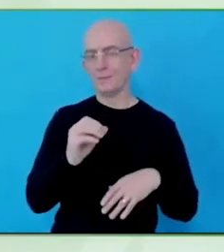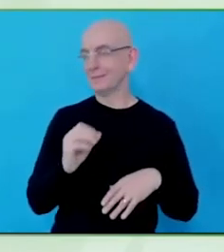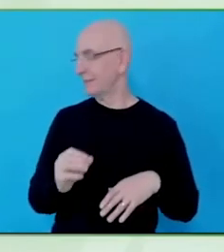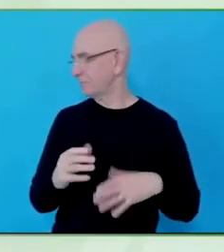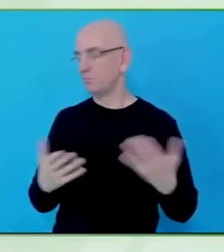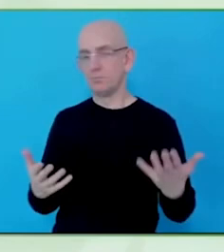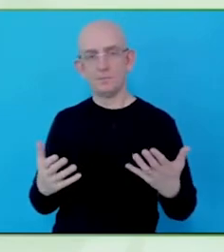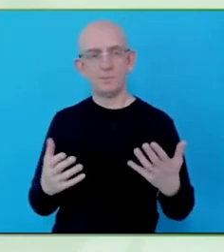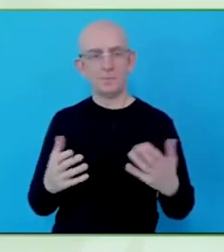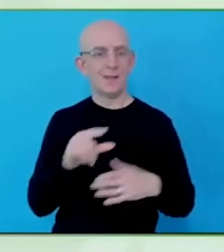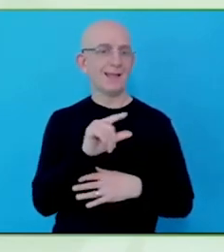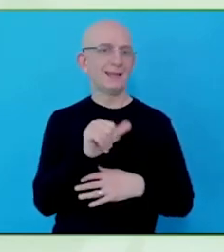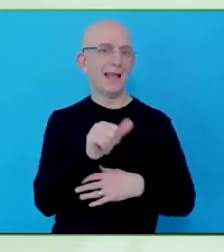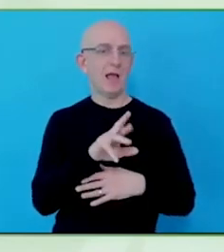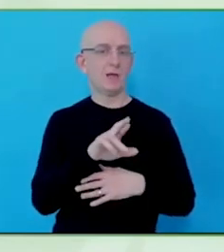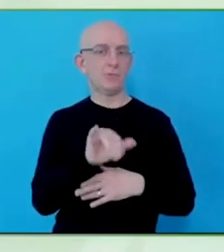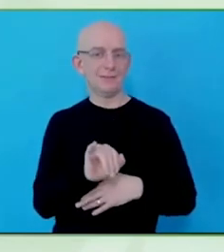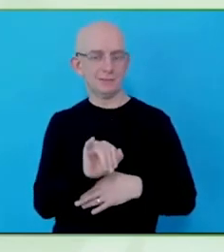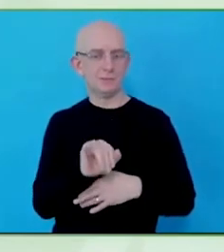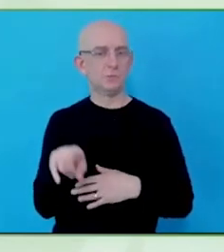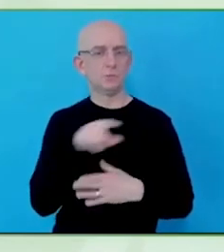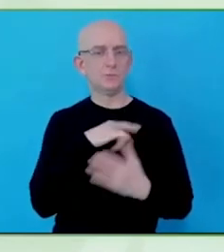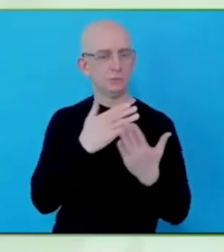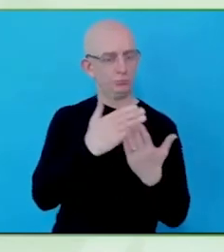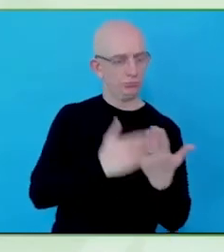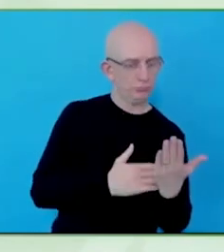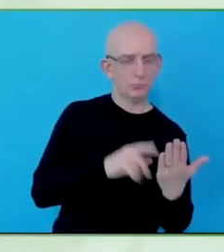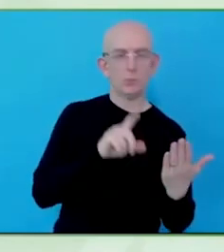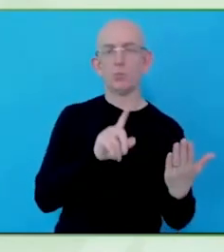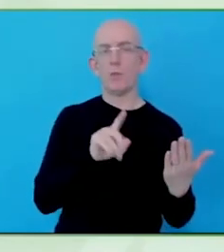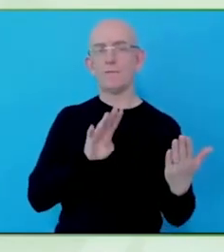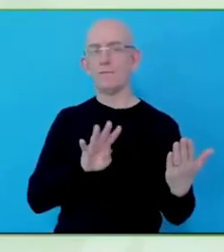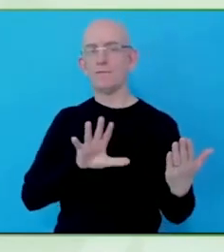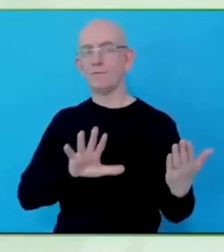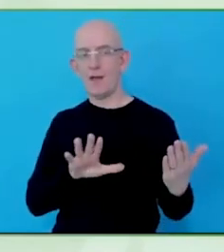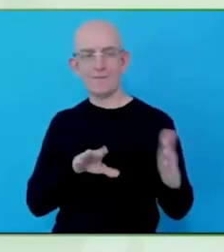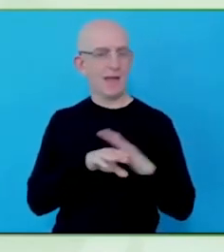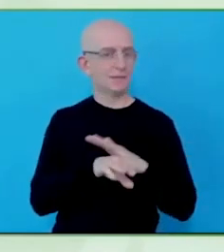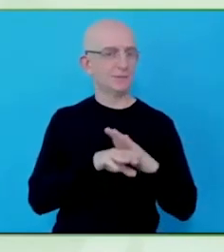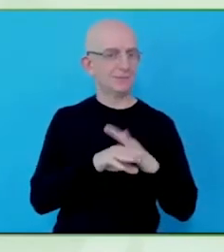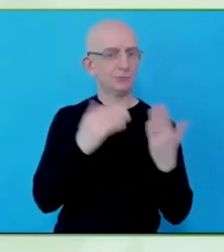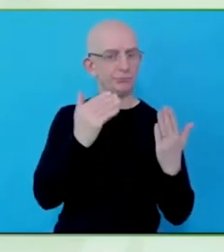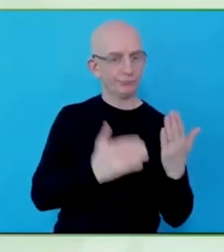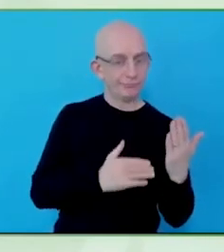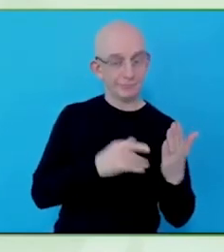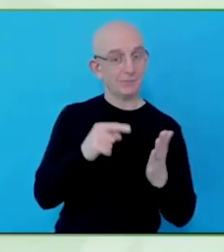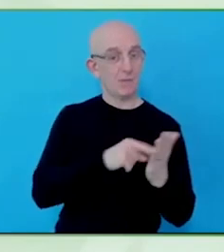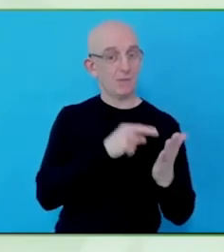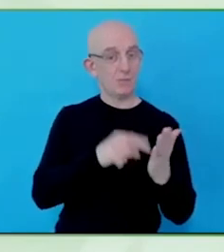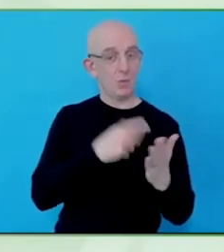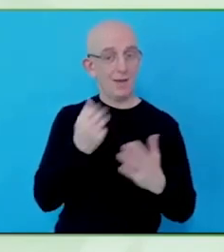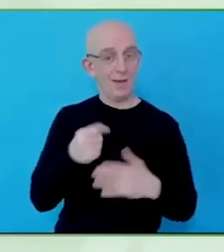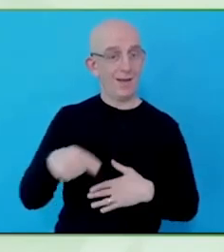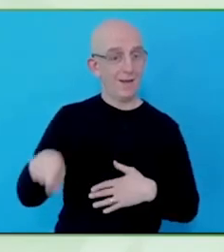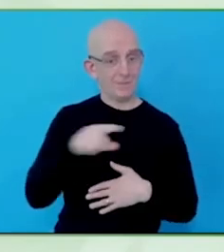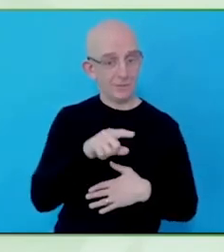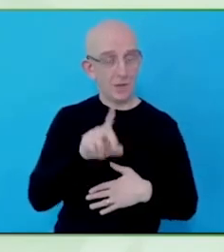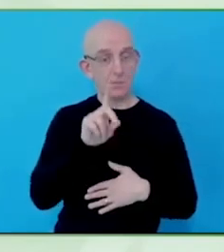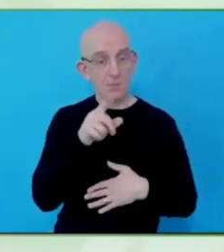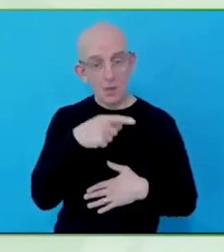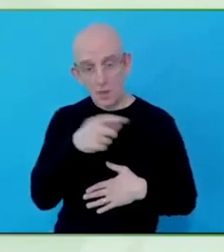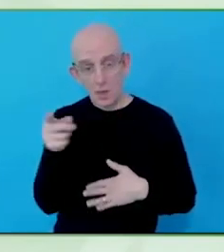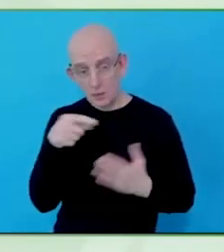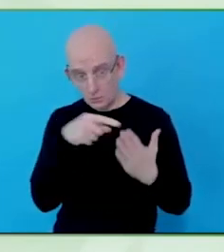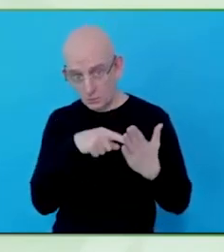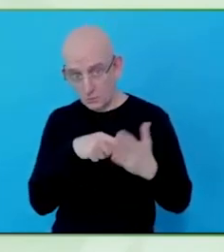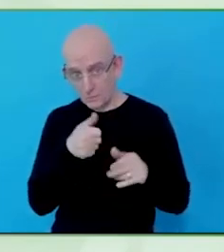or people that are in between that space of not needing any assistive technology and needing specialized technology. In that space,